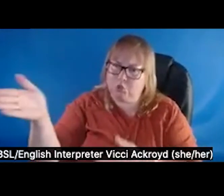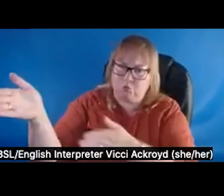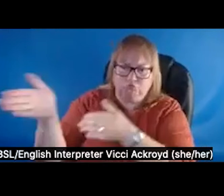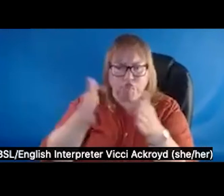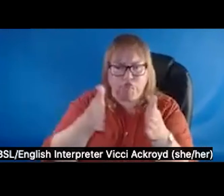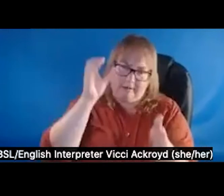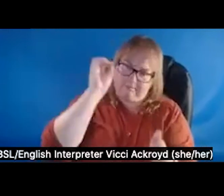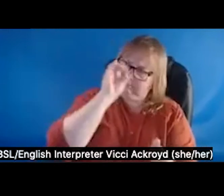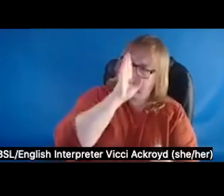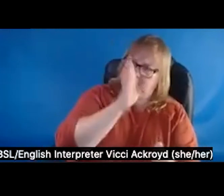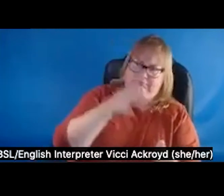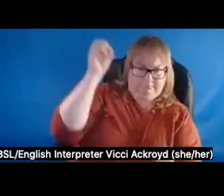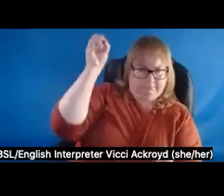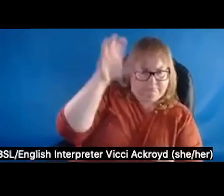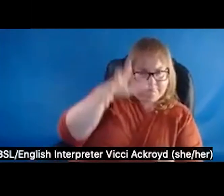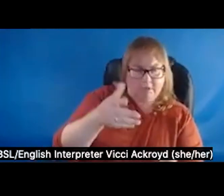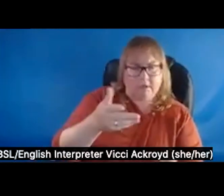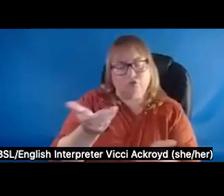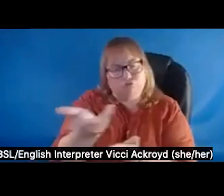board and have conversations.